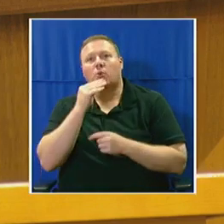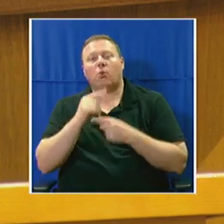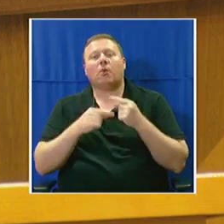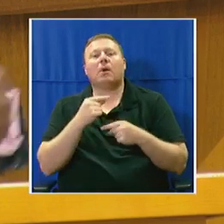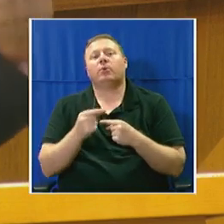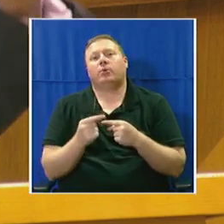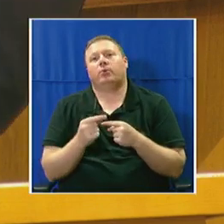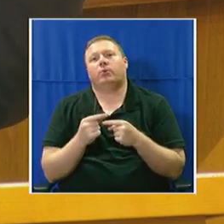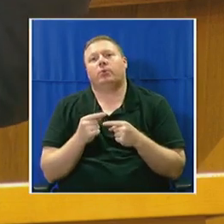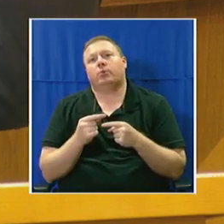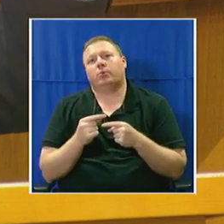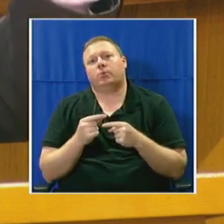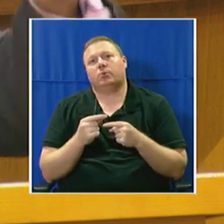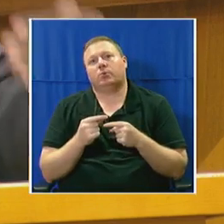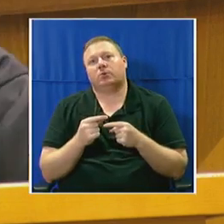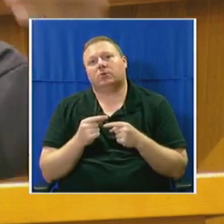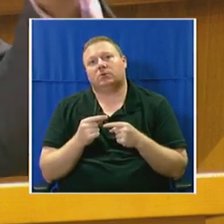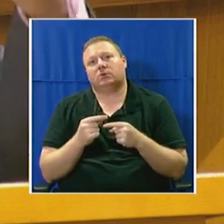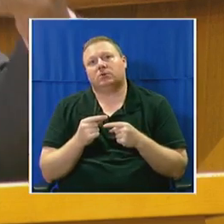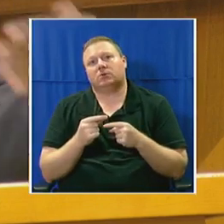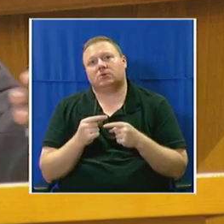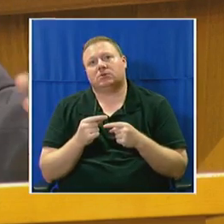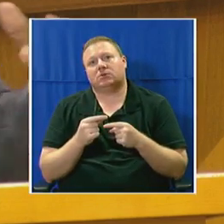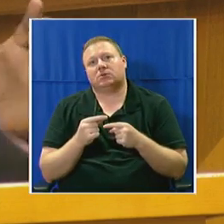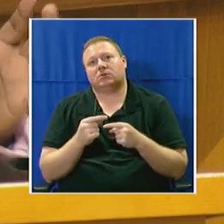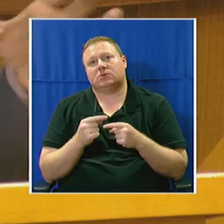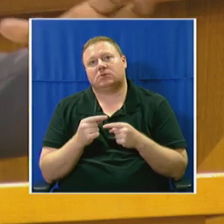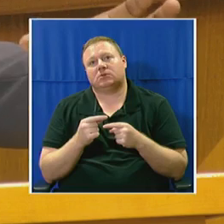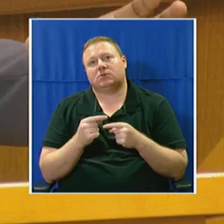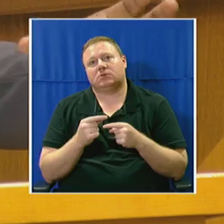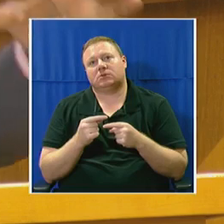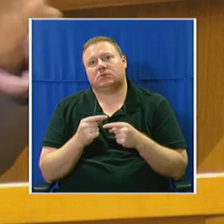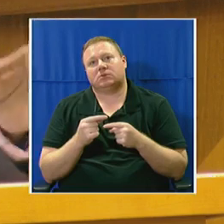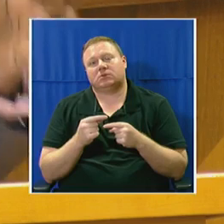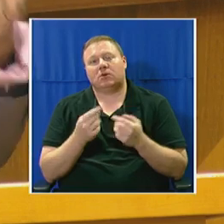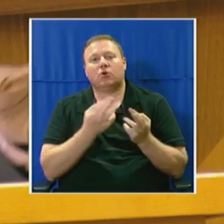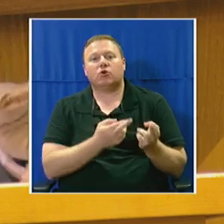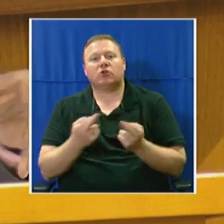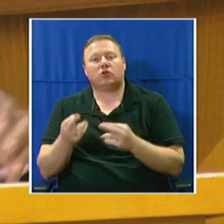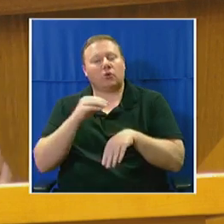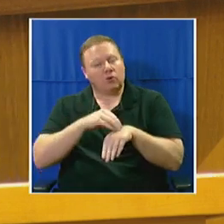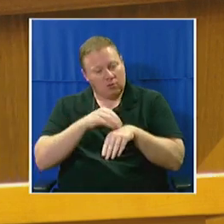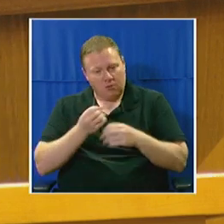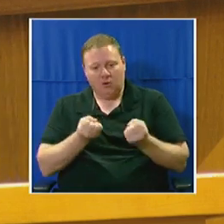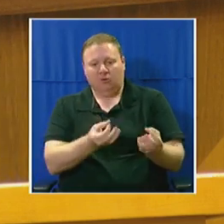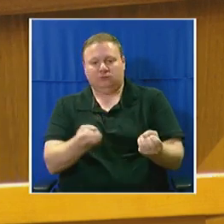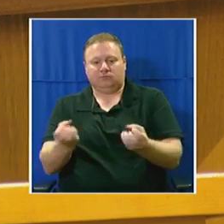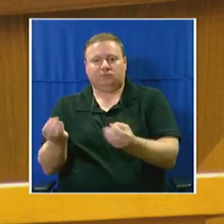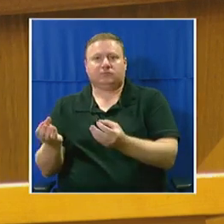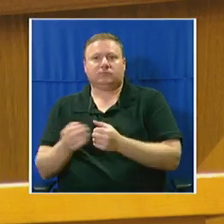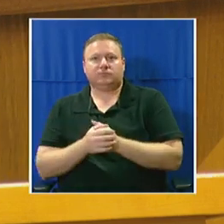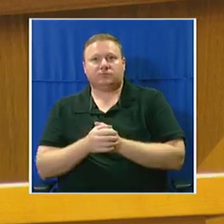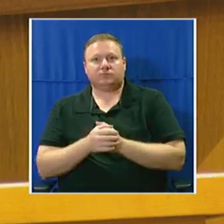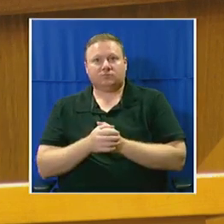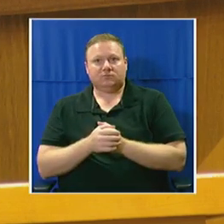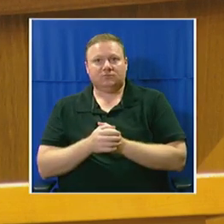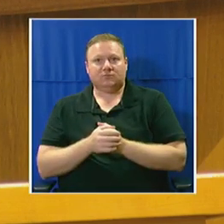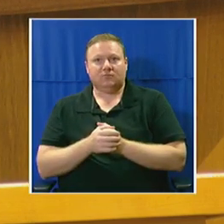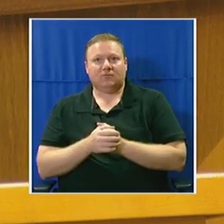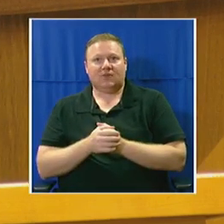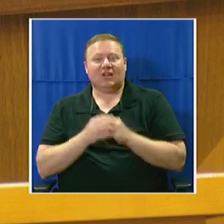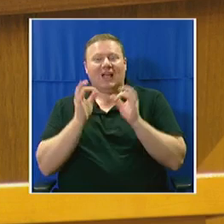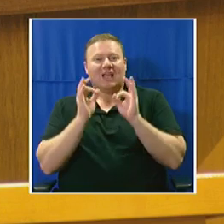being enriched those are those women who are already there up front who are rich